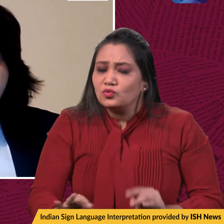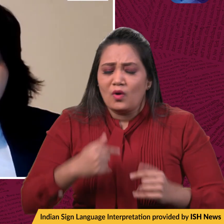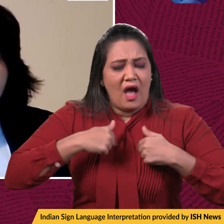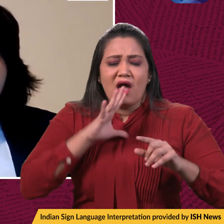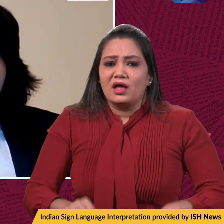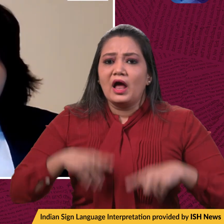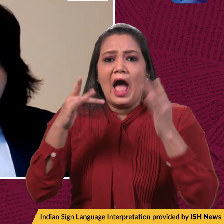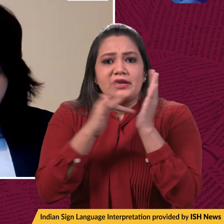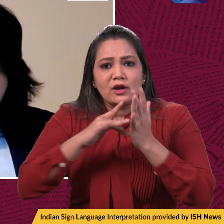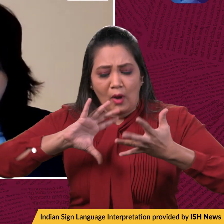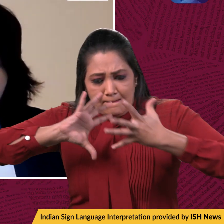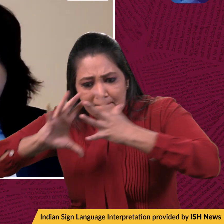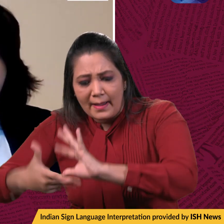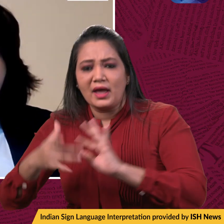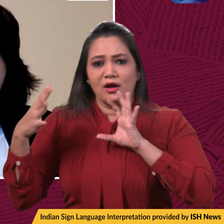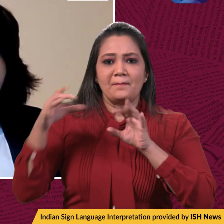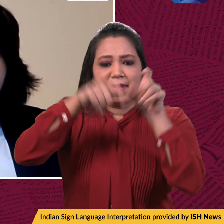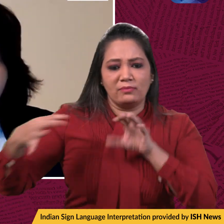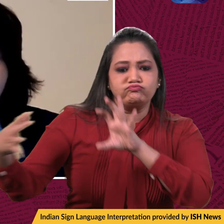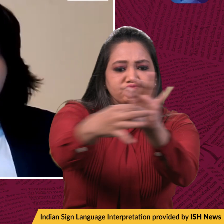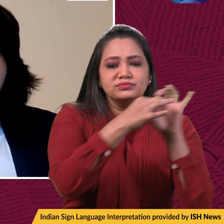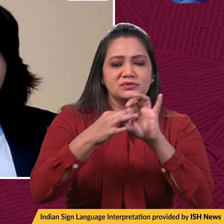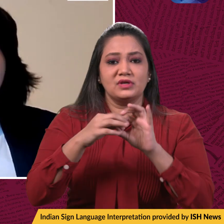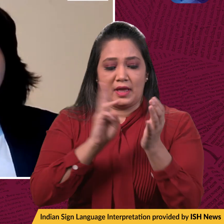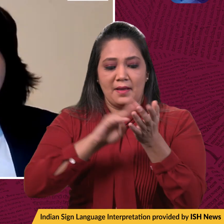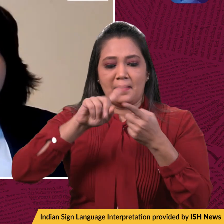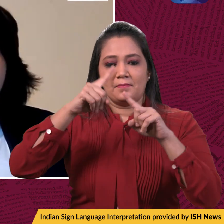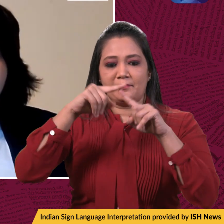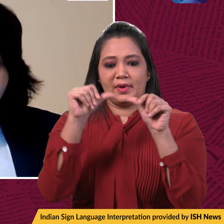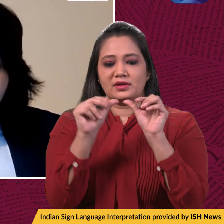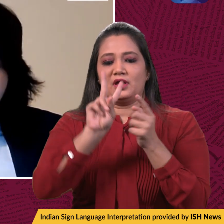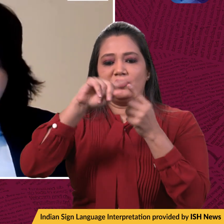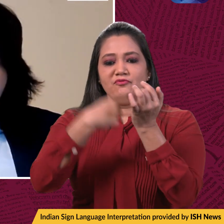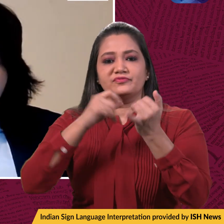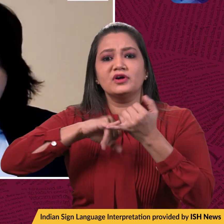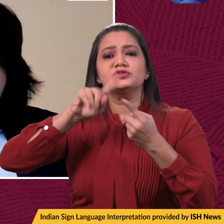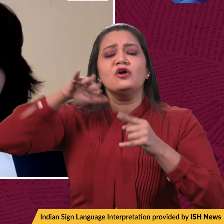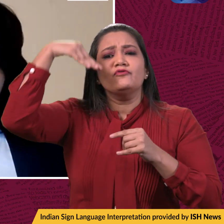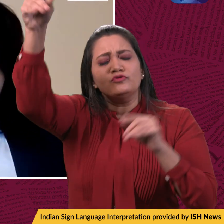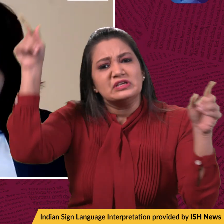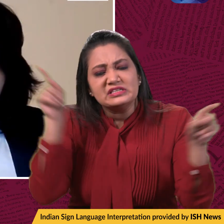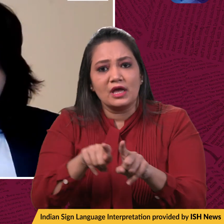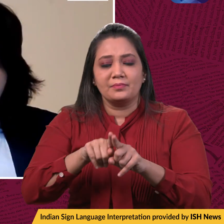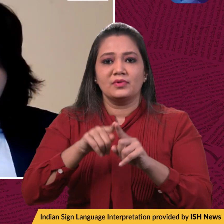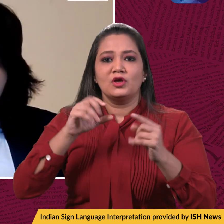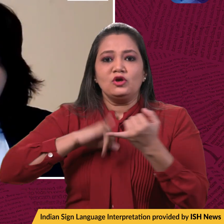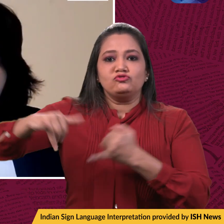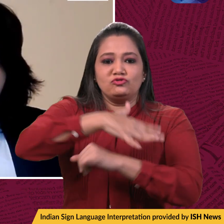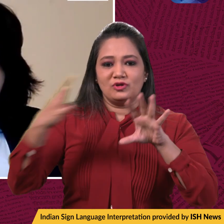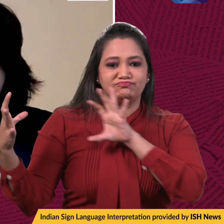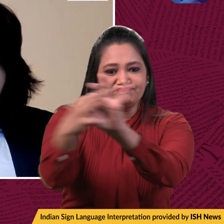builds technology to connect people, and the metaverse is the next frontier, just like social